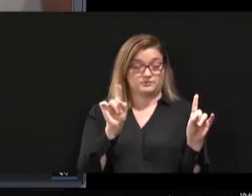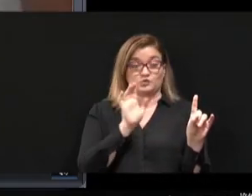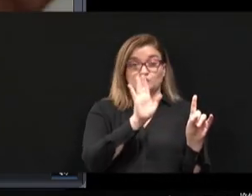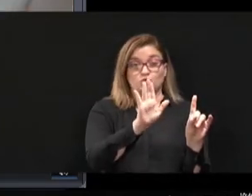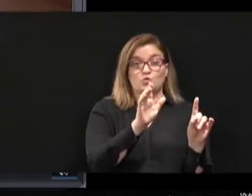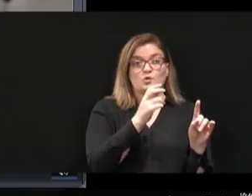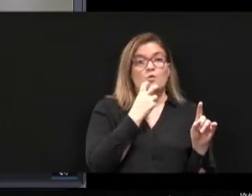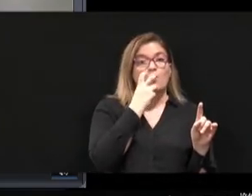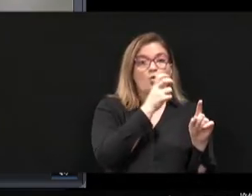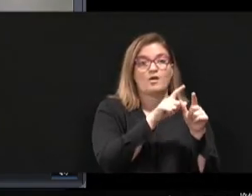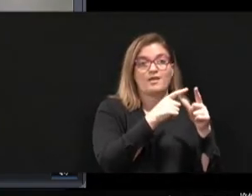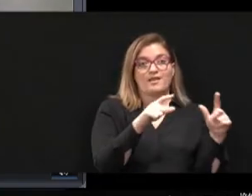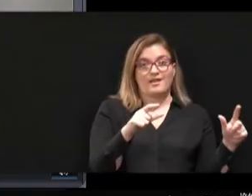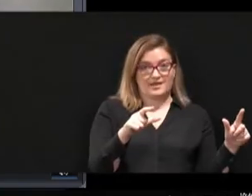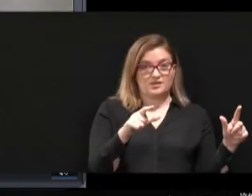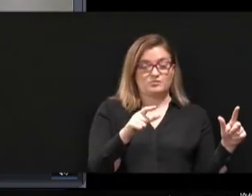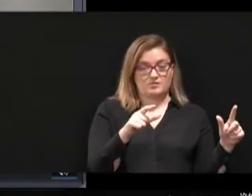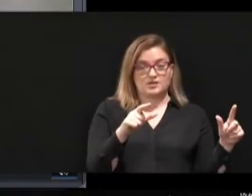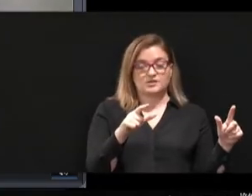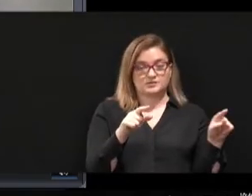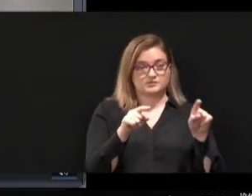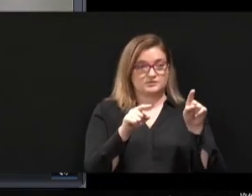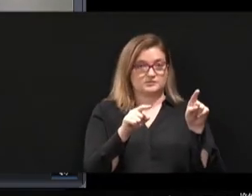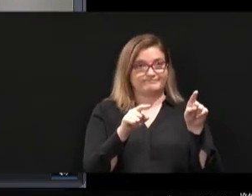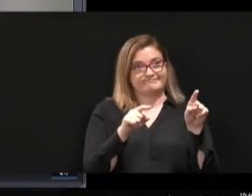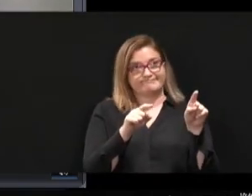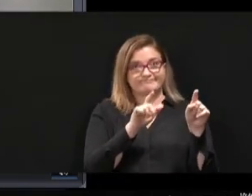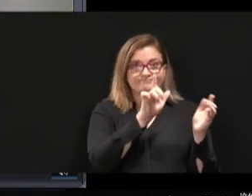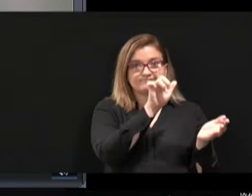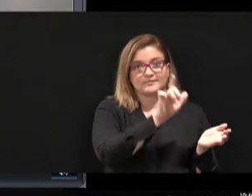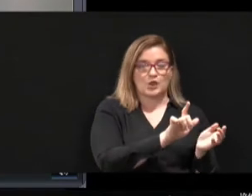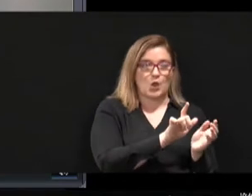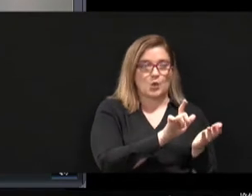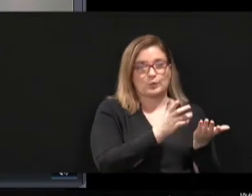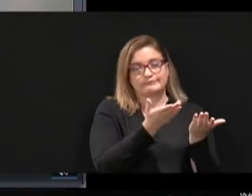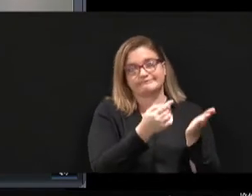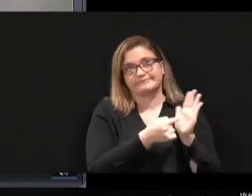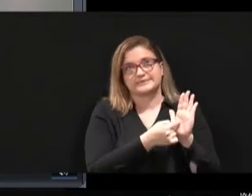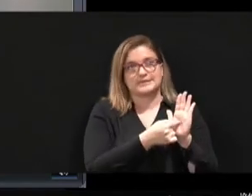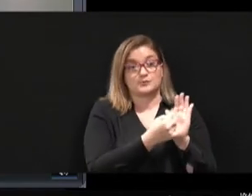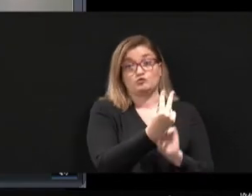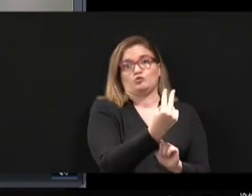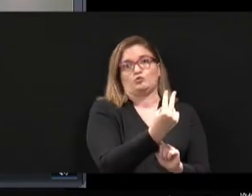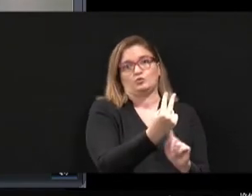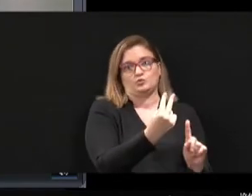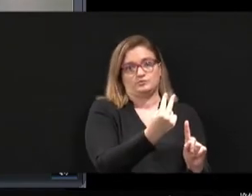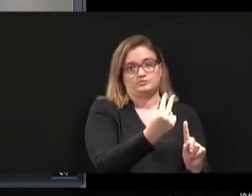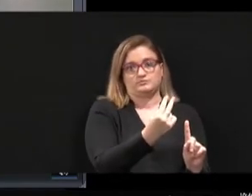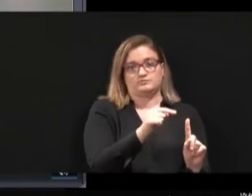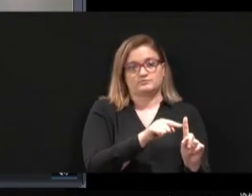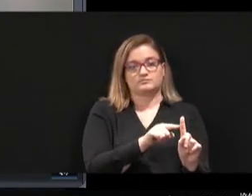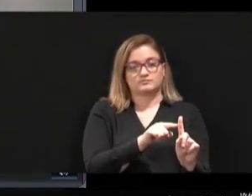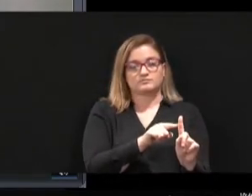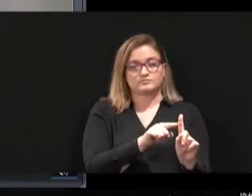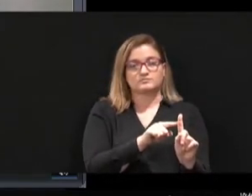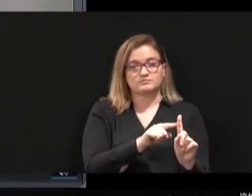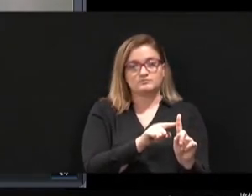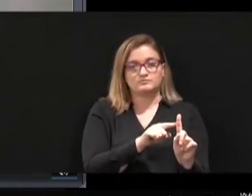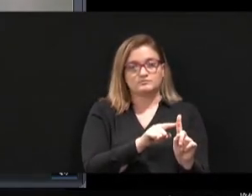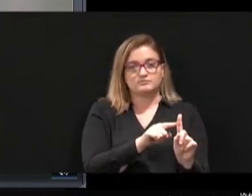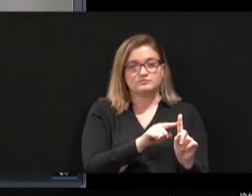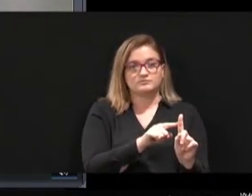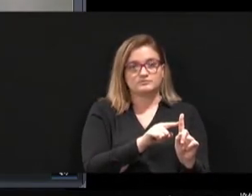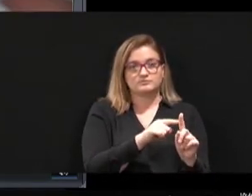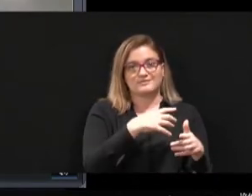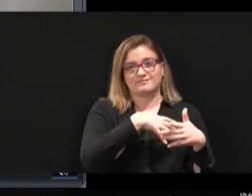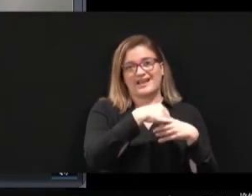oral language is pretty low, let's say 2 out of 10,